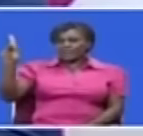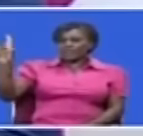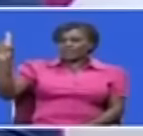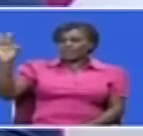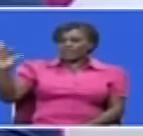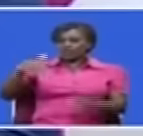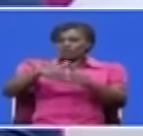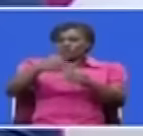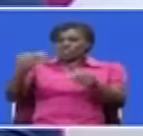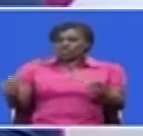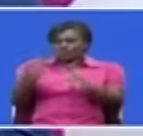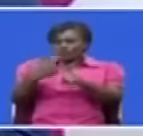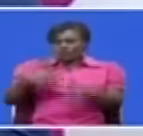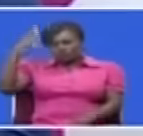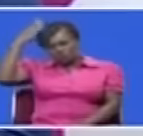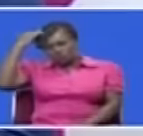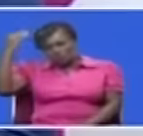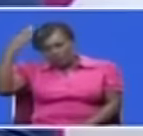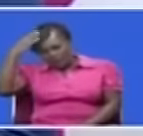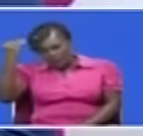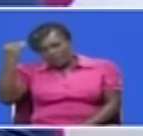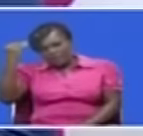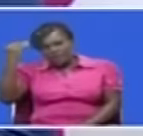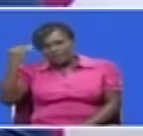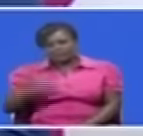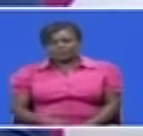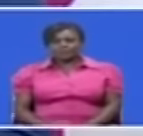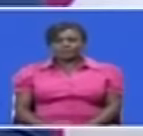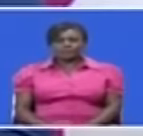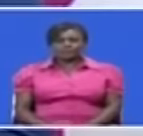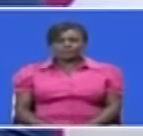forces pull out of Somalia and, of course, in the wake of the Paris attacks. Back to you, Yvonne.